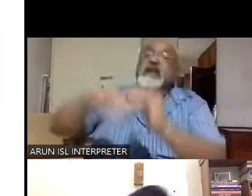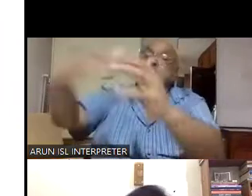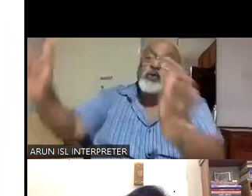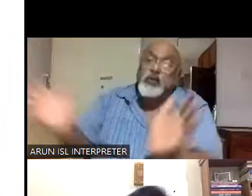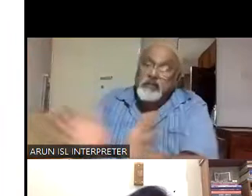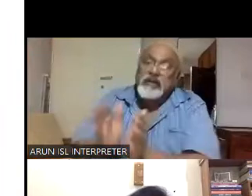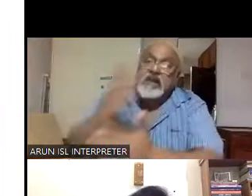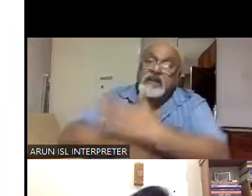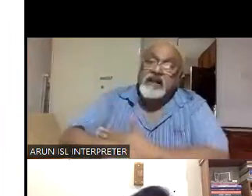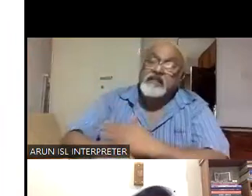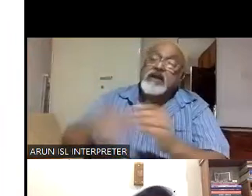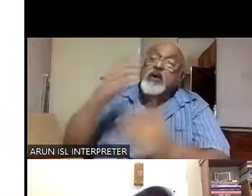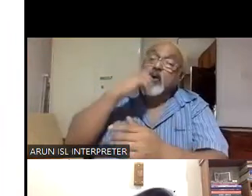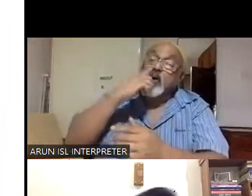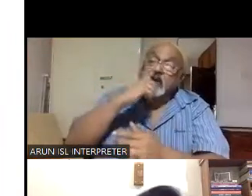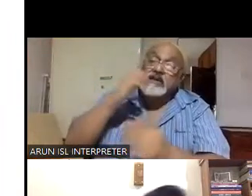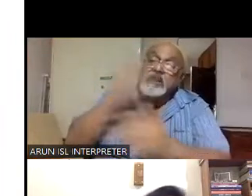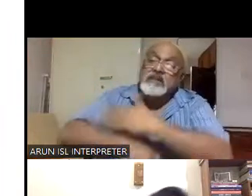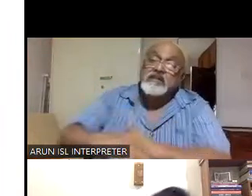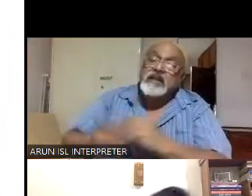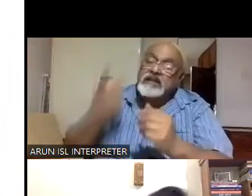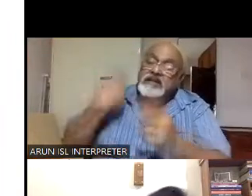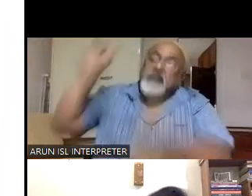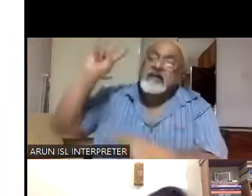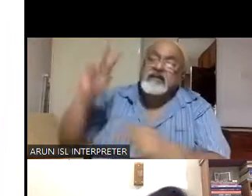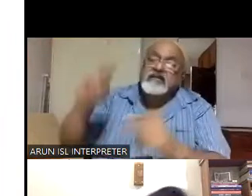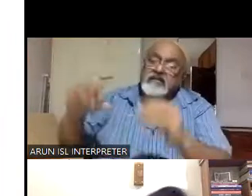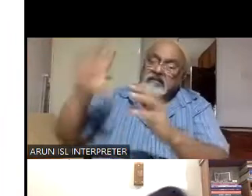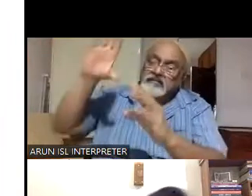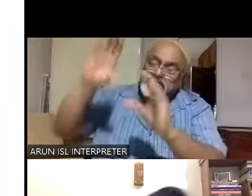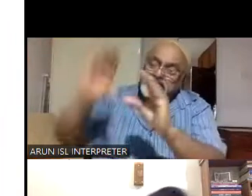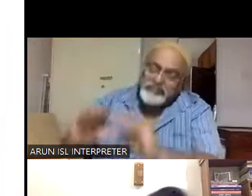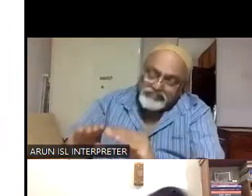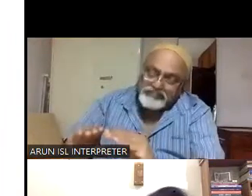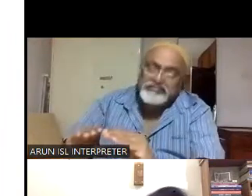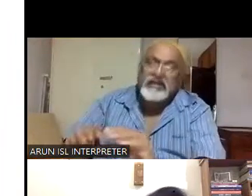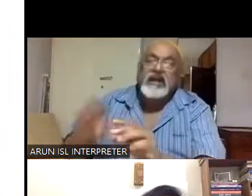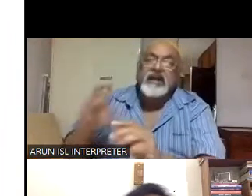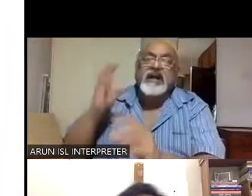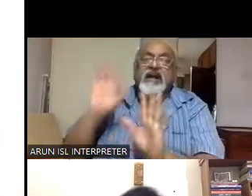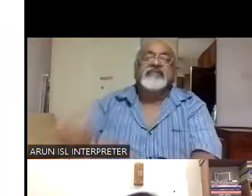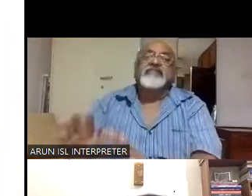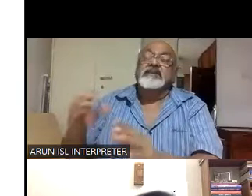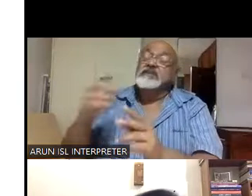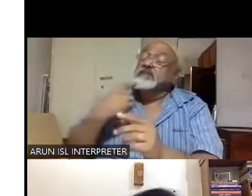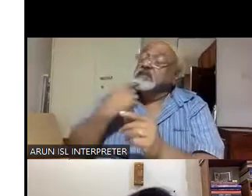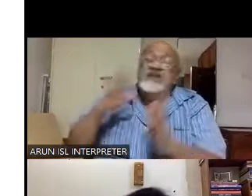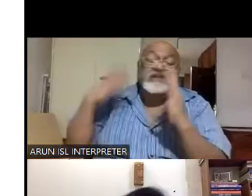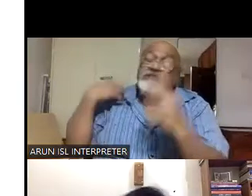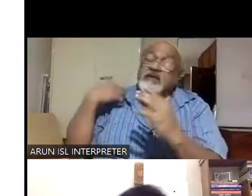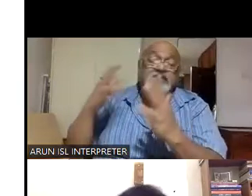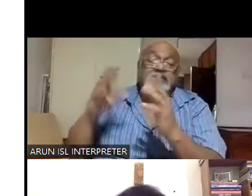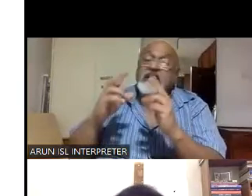and a smaller group. Akshay, please keep on telling me the time, how much time I have left, so that I